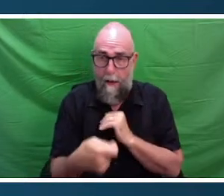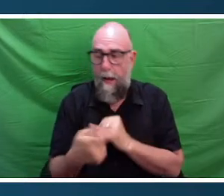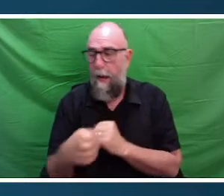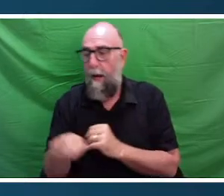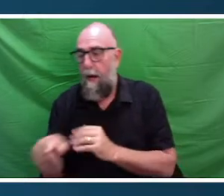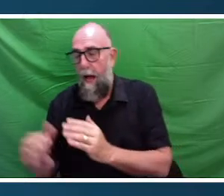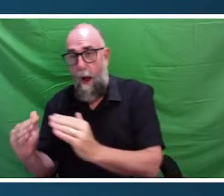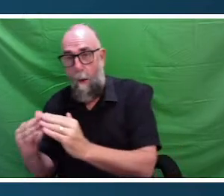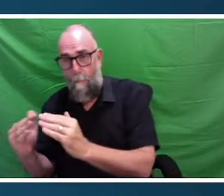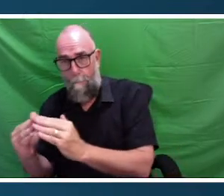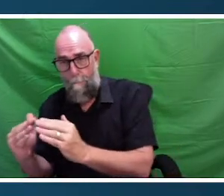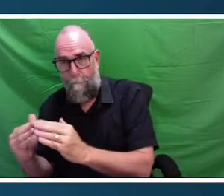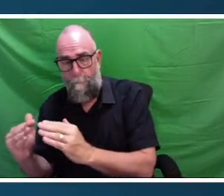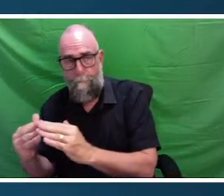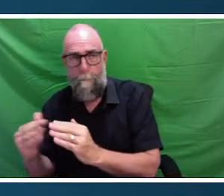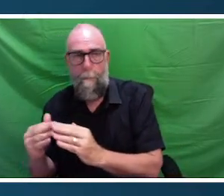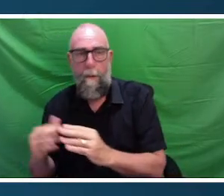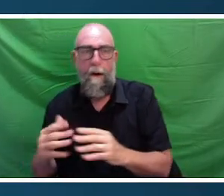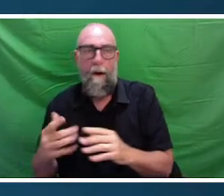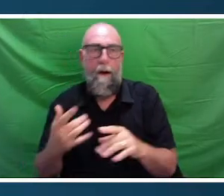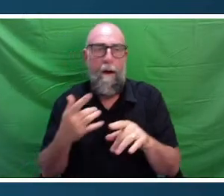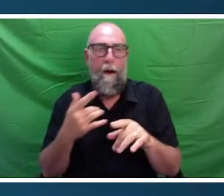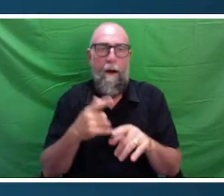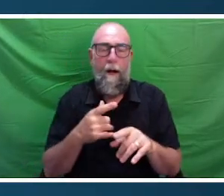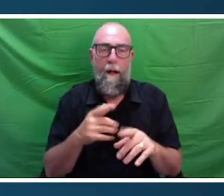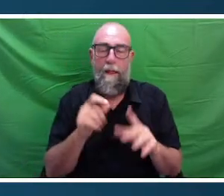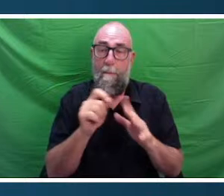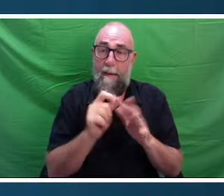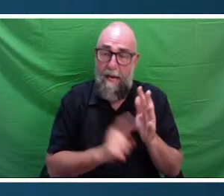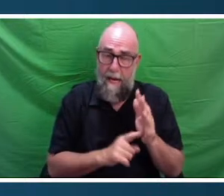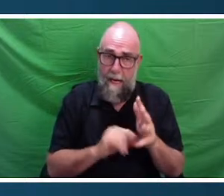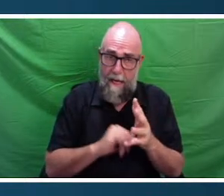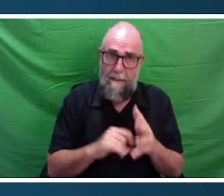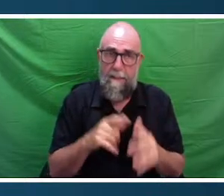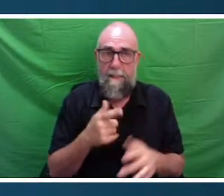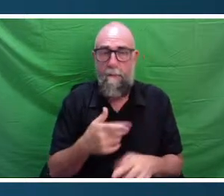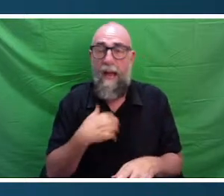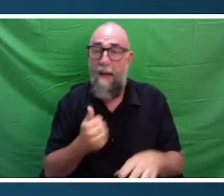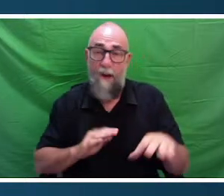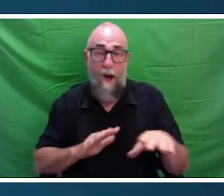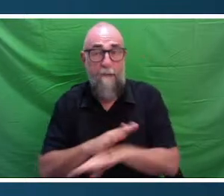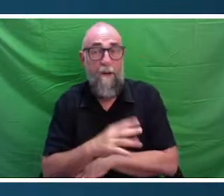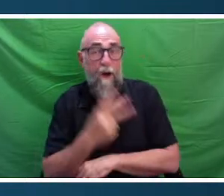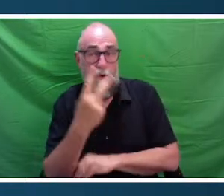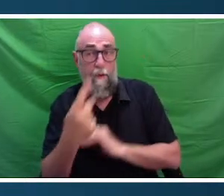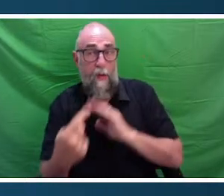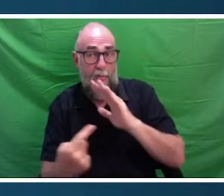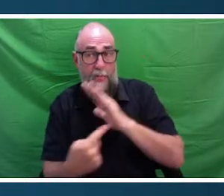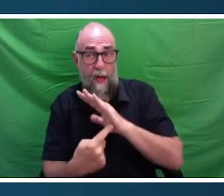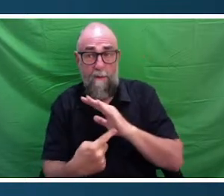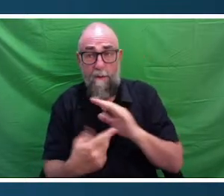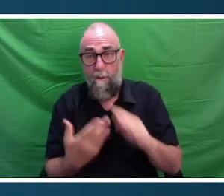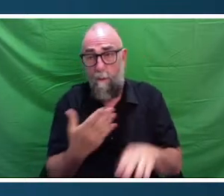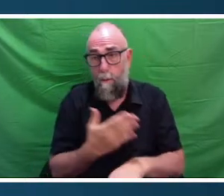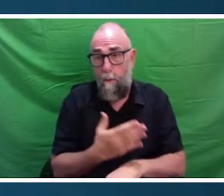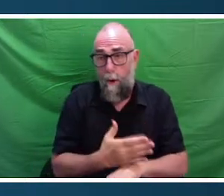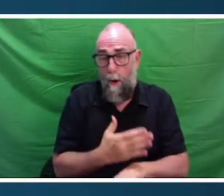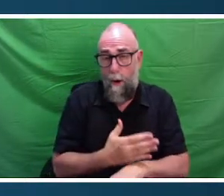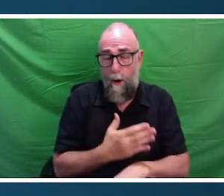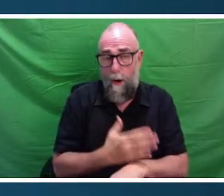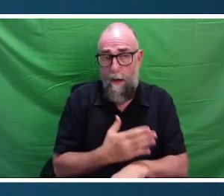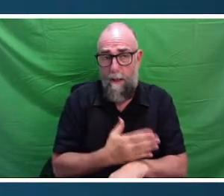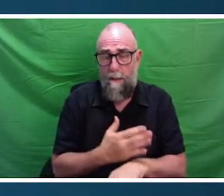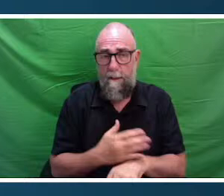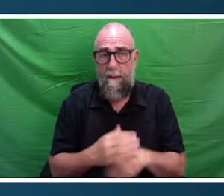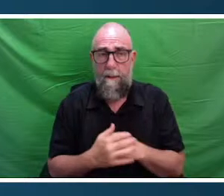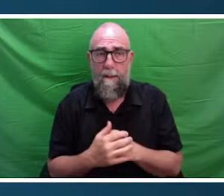recruitment process. The PLMS itself, however, about over 2,000 workers, over 2,000 sending households, many